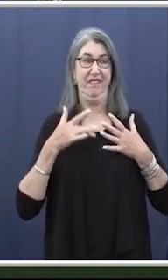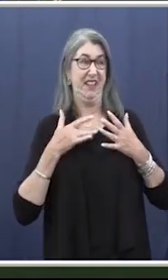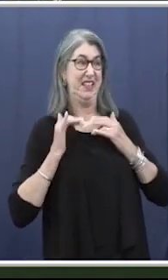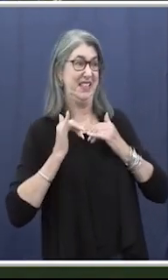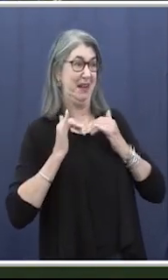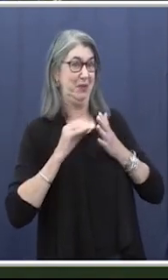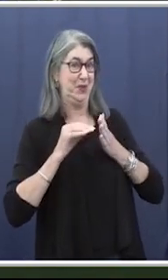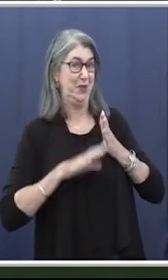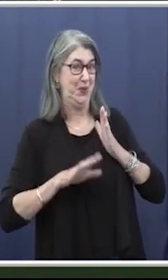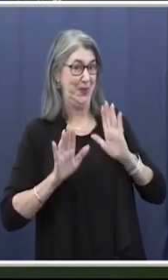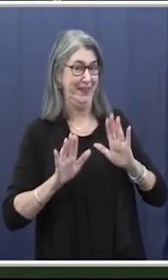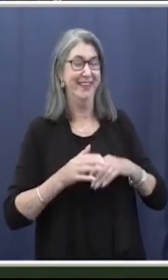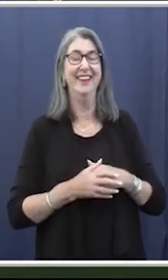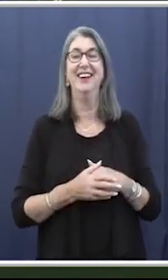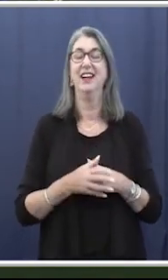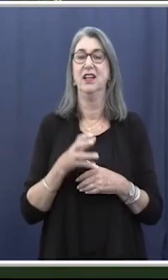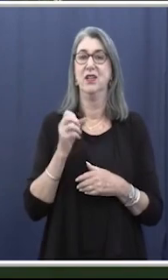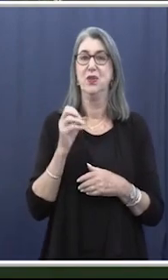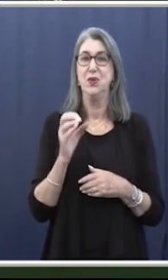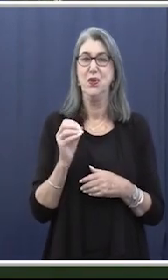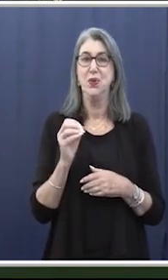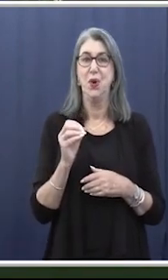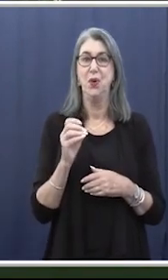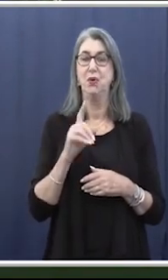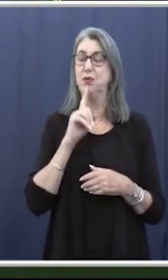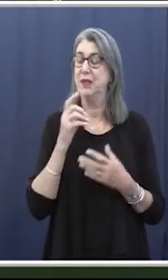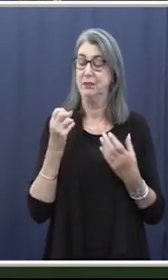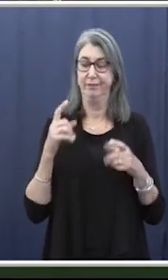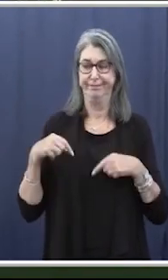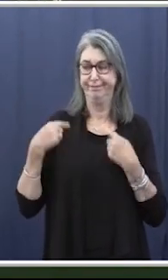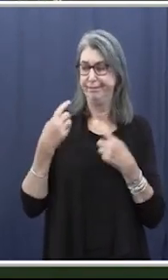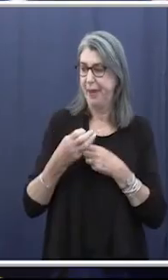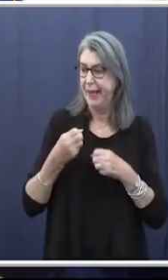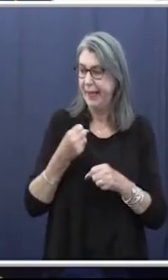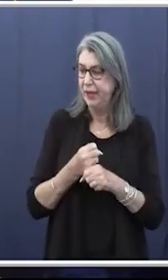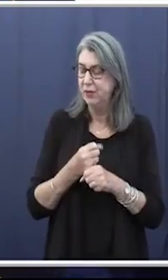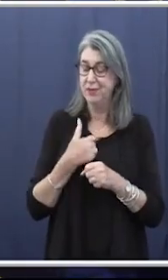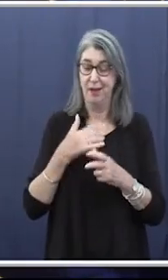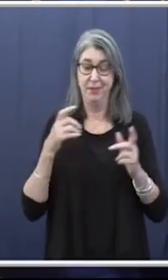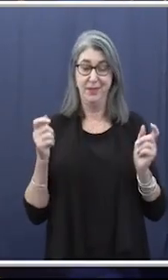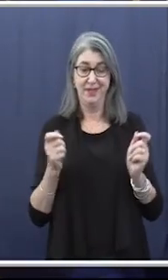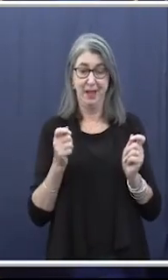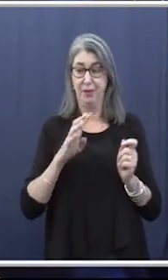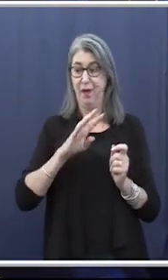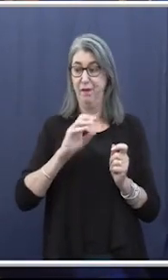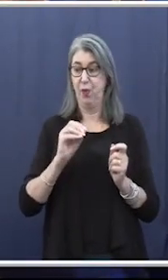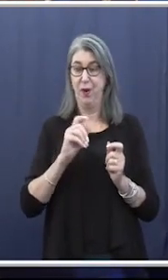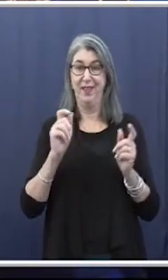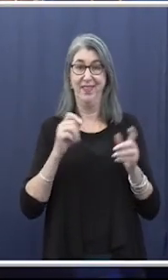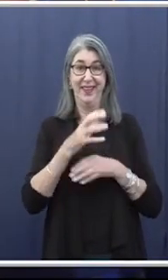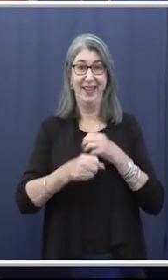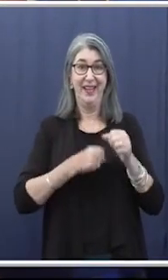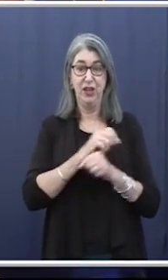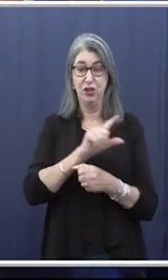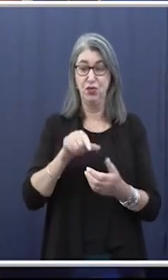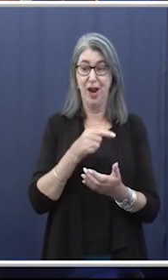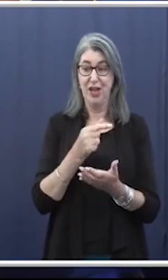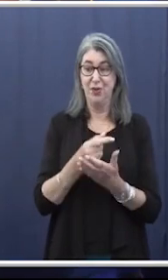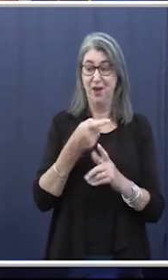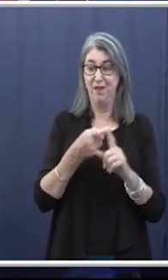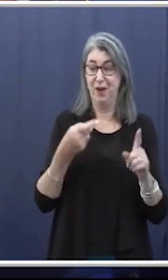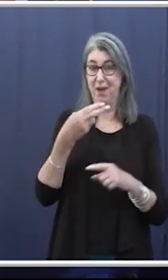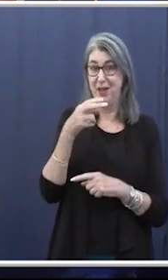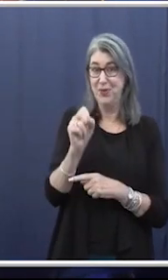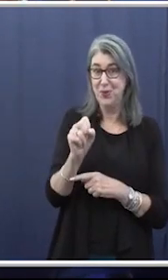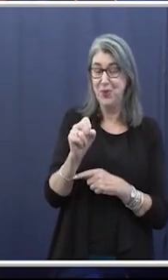side. So it has been many years. You know, I will be celebrating my 40th year graduation from